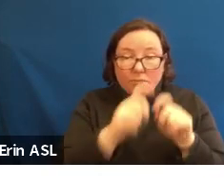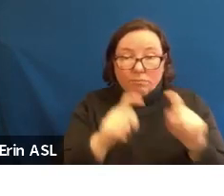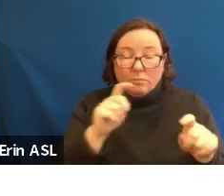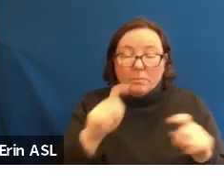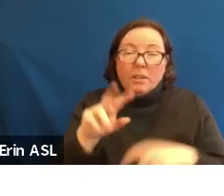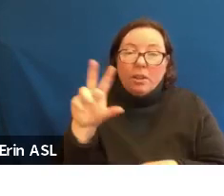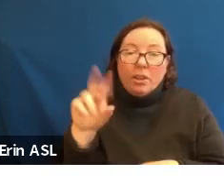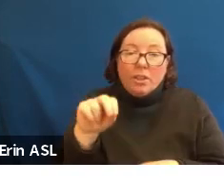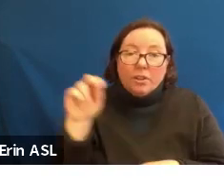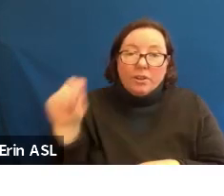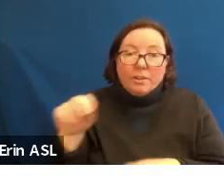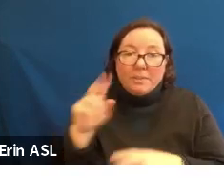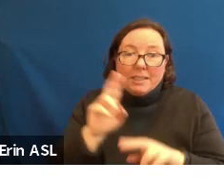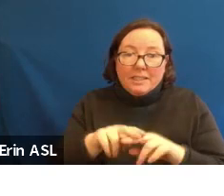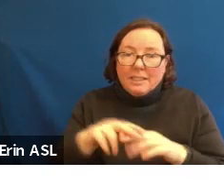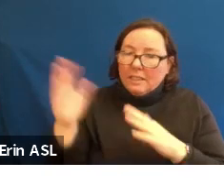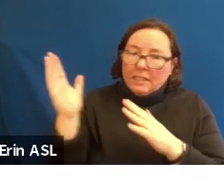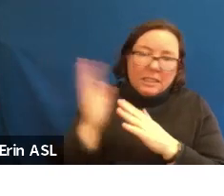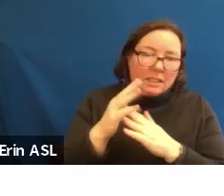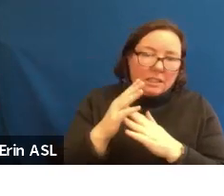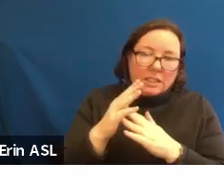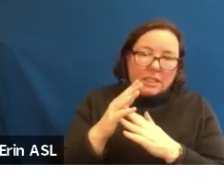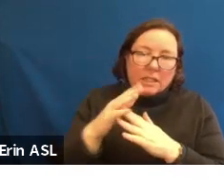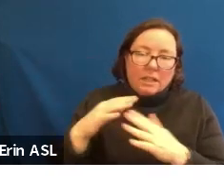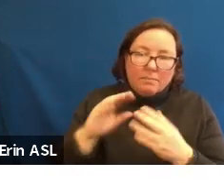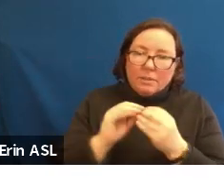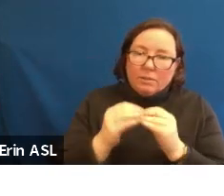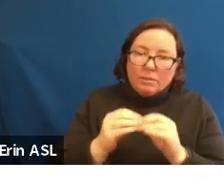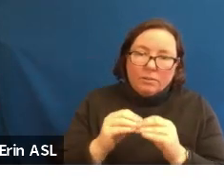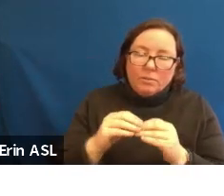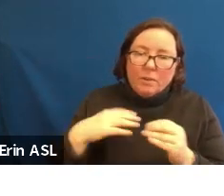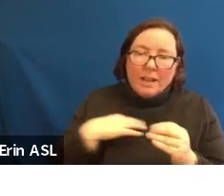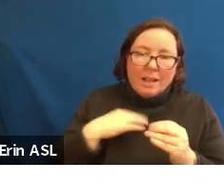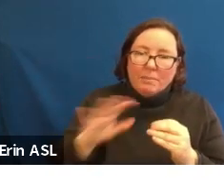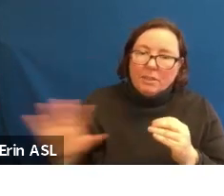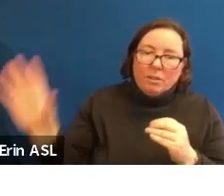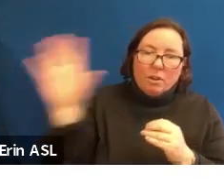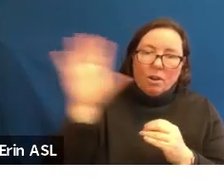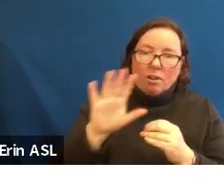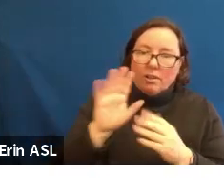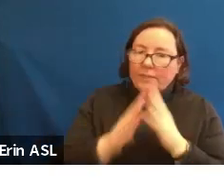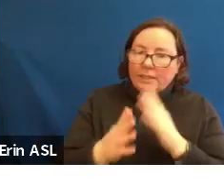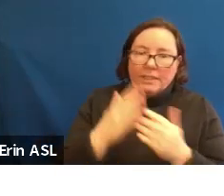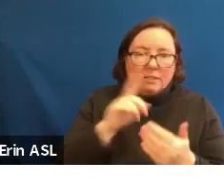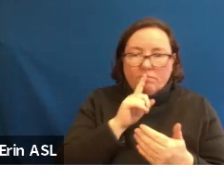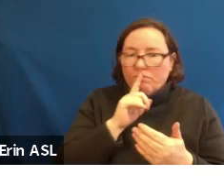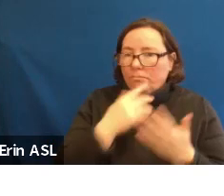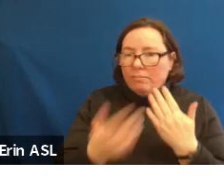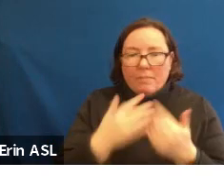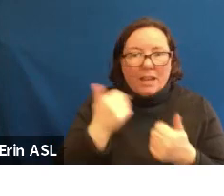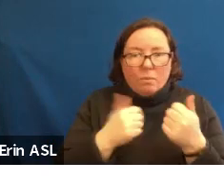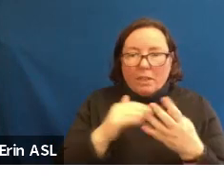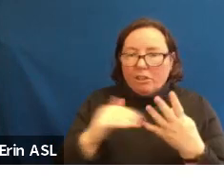30% of seats are allocated to the top scoring applicants, regardless of what tier. So sort of